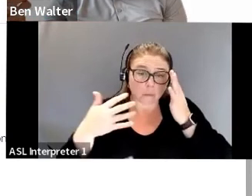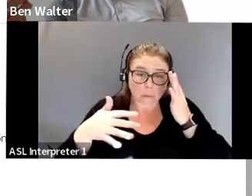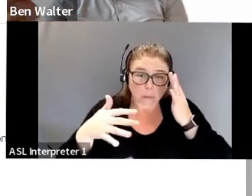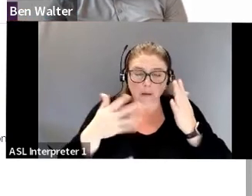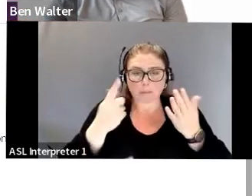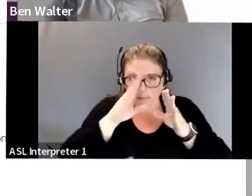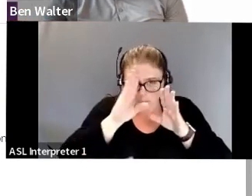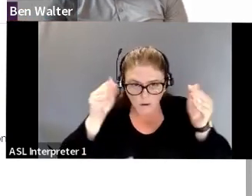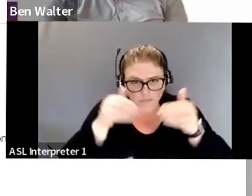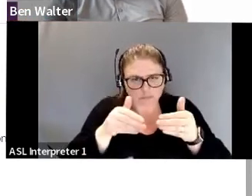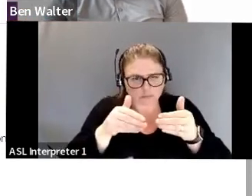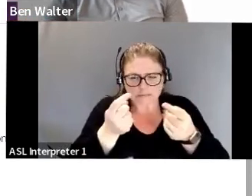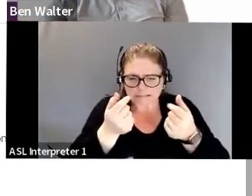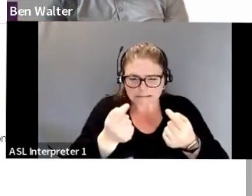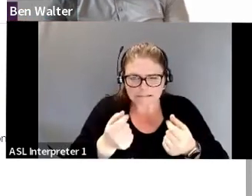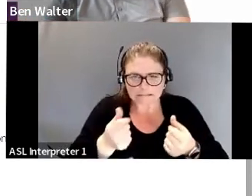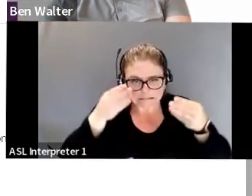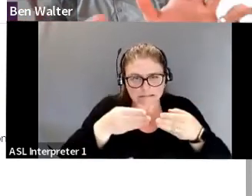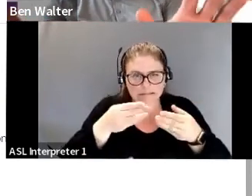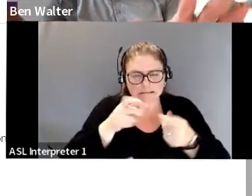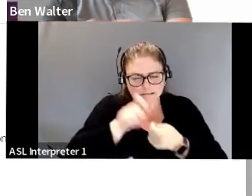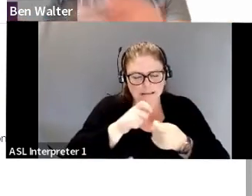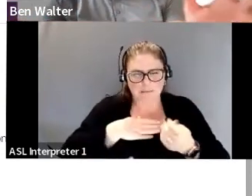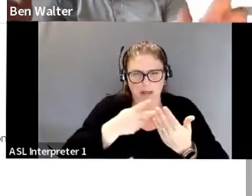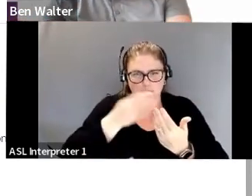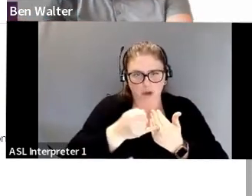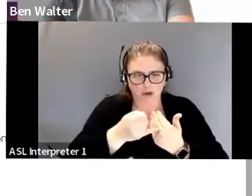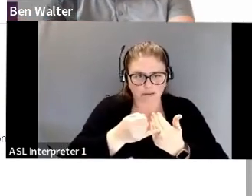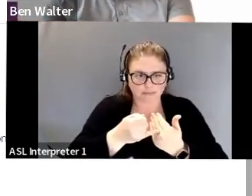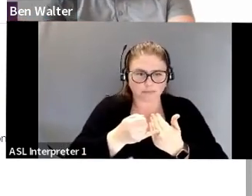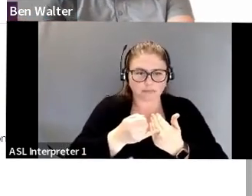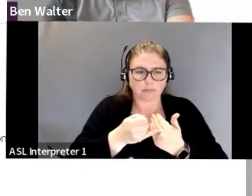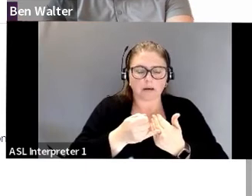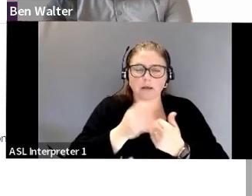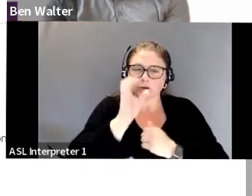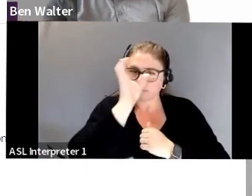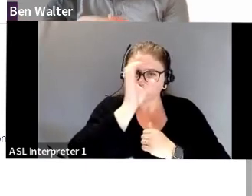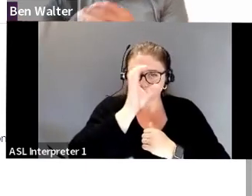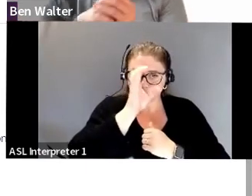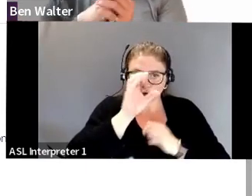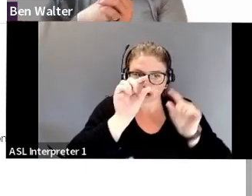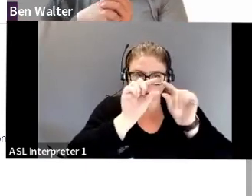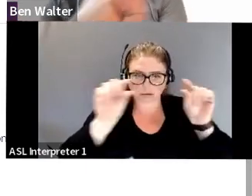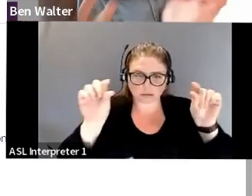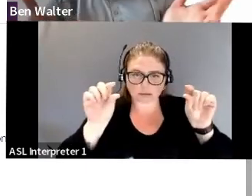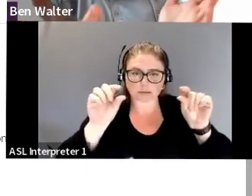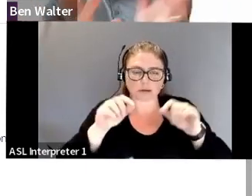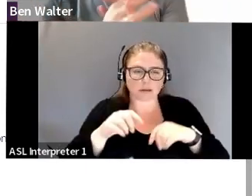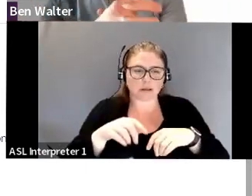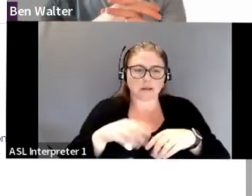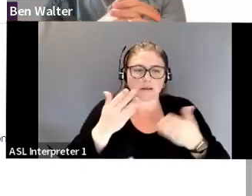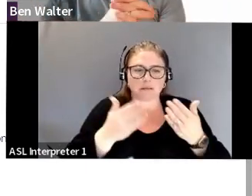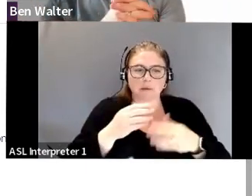your projects that you're executing. So first of all, we have our search bar, so we can search for any specific program. So if we wanted to find, the